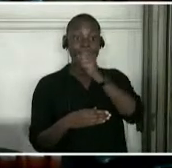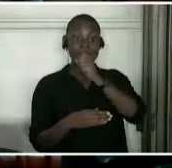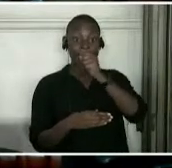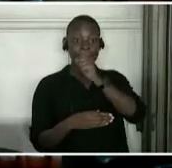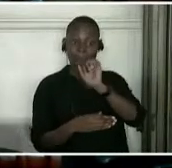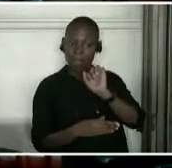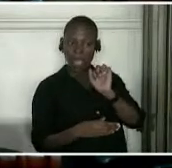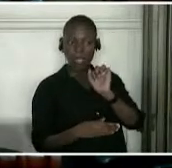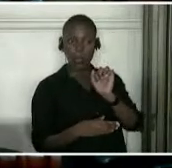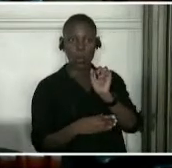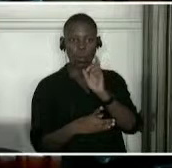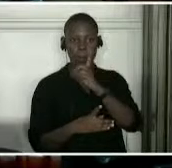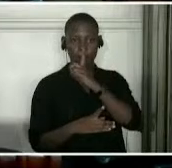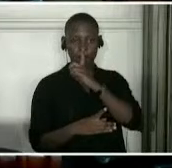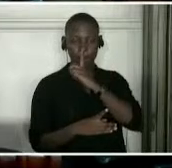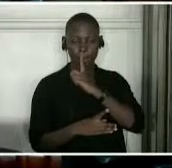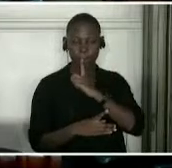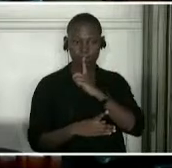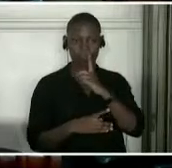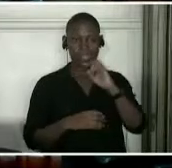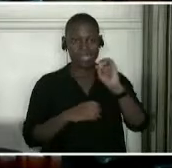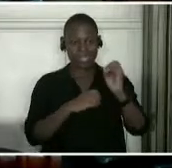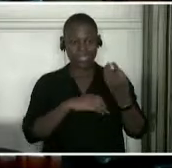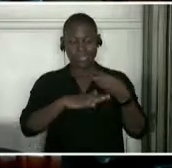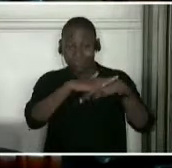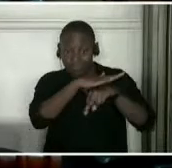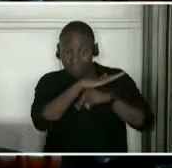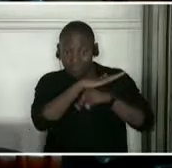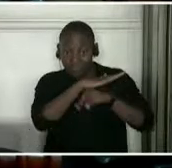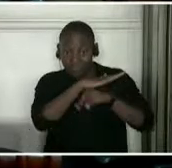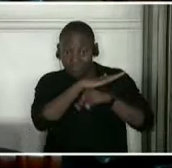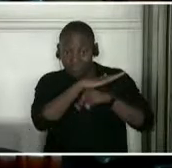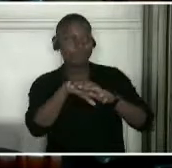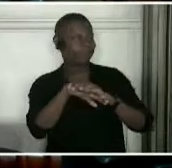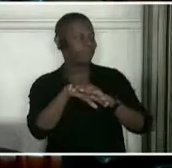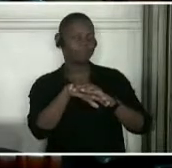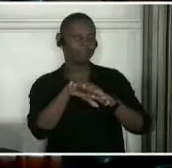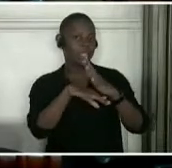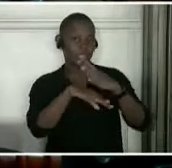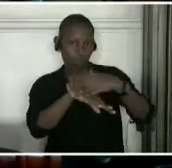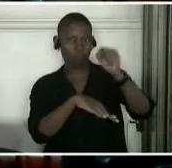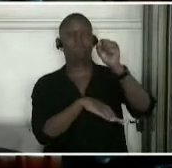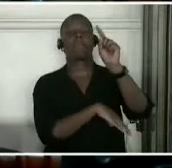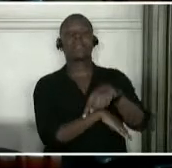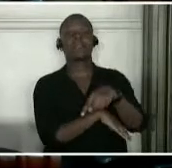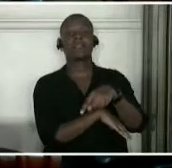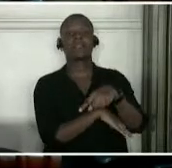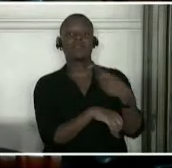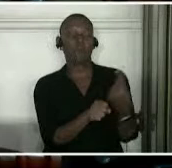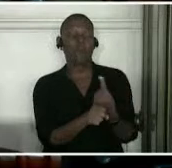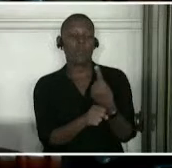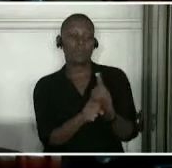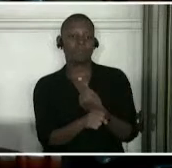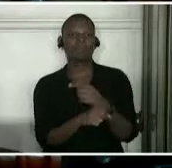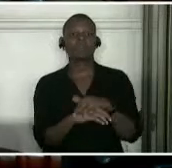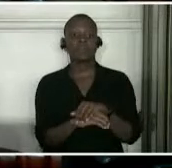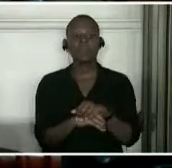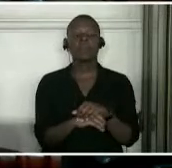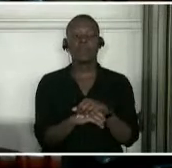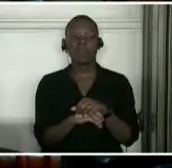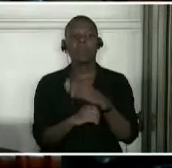switch off their cameras at all times. Also, members are requested to take